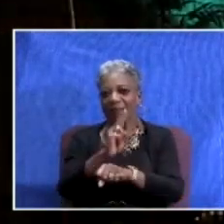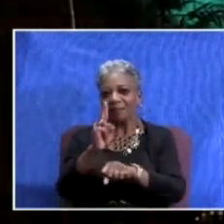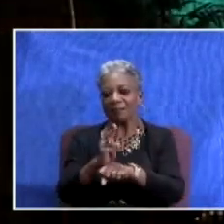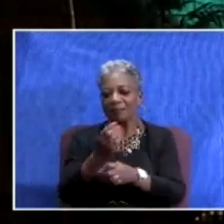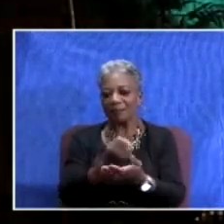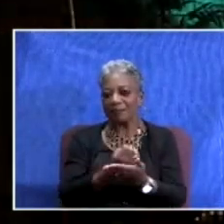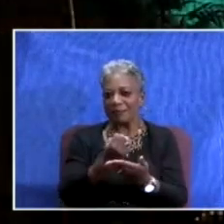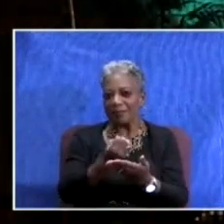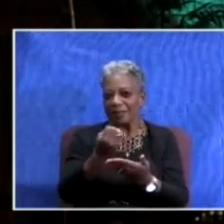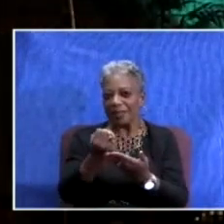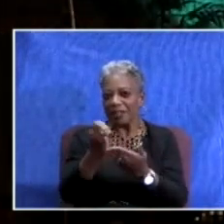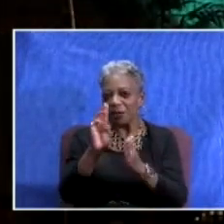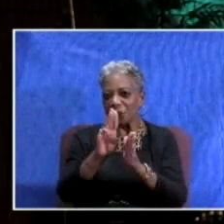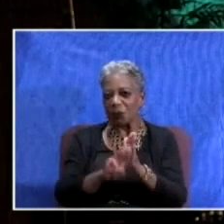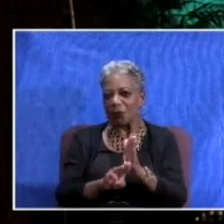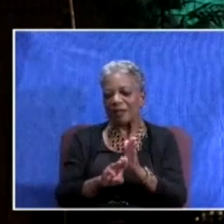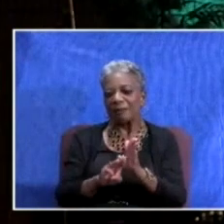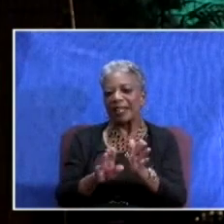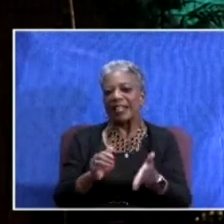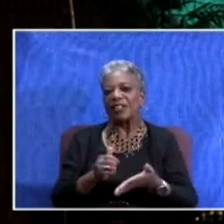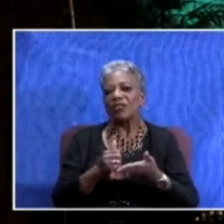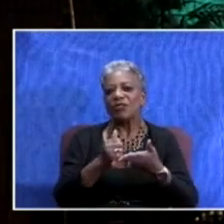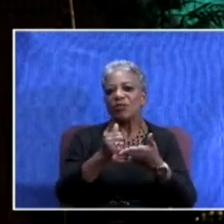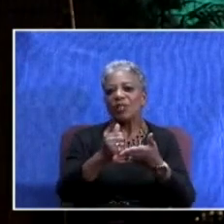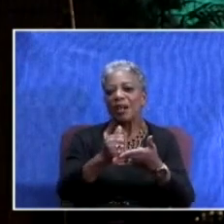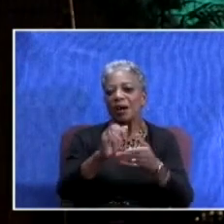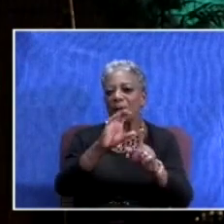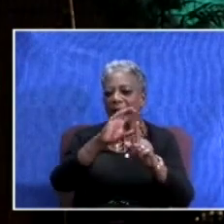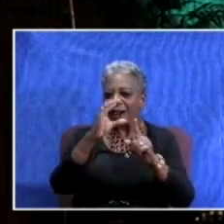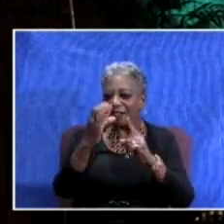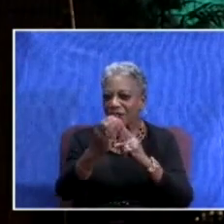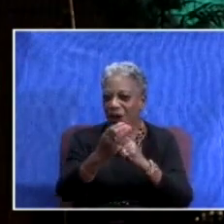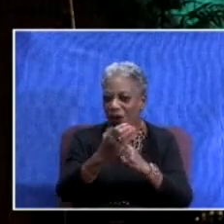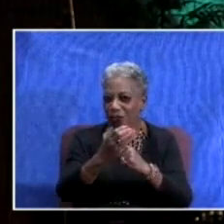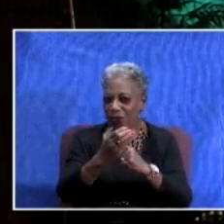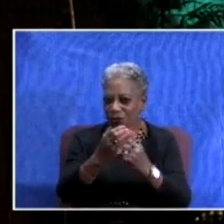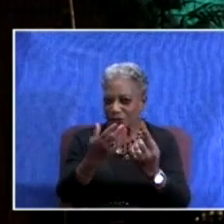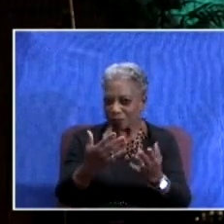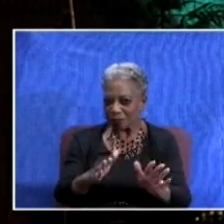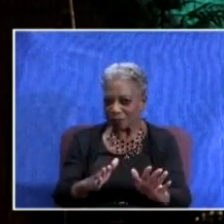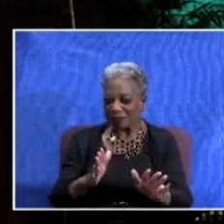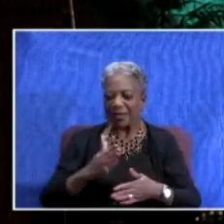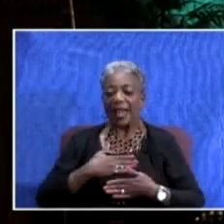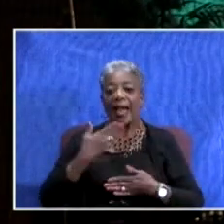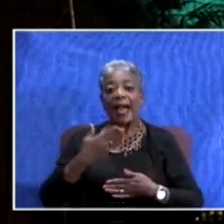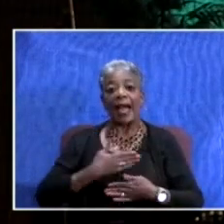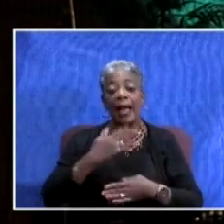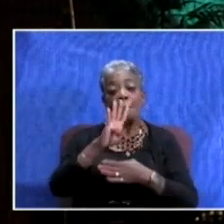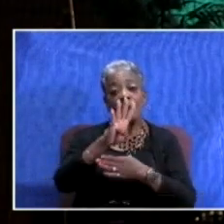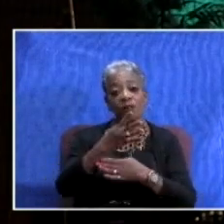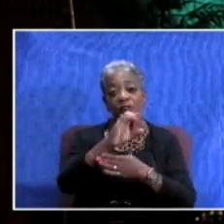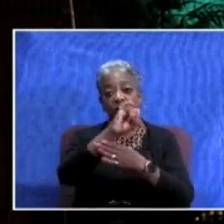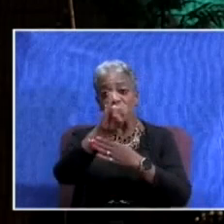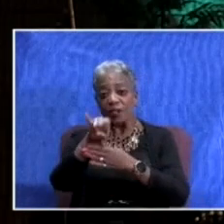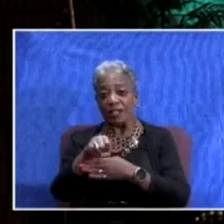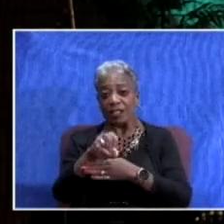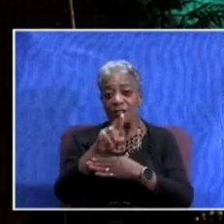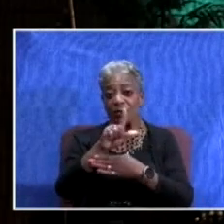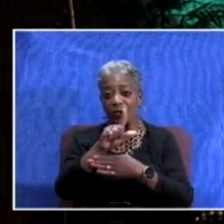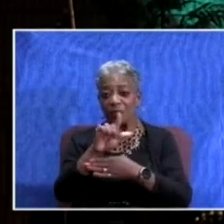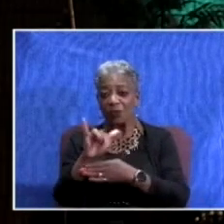to reach our culture. Happy 4th of July. I want to thank the most brilliant, most